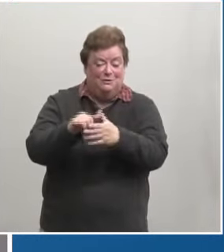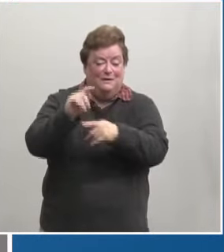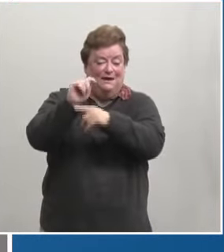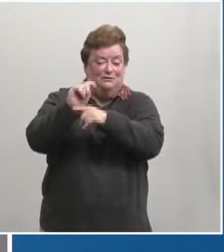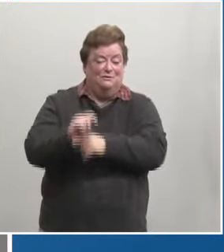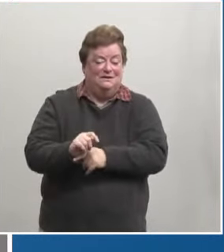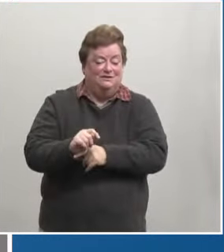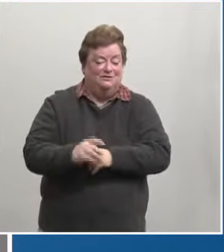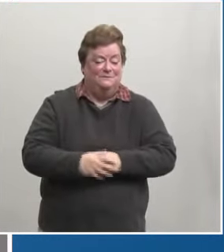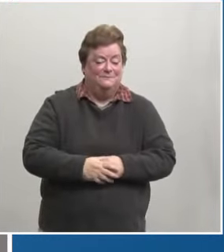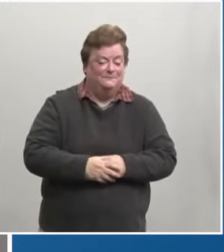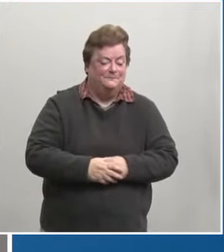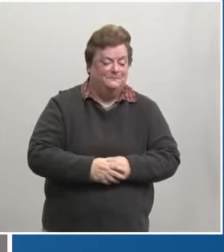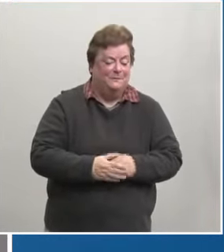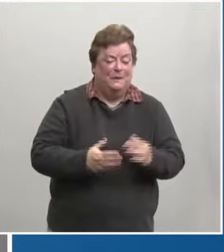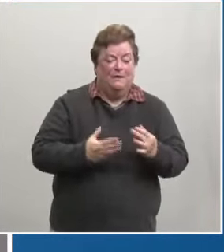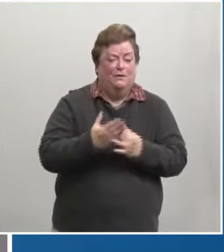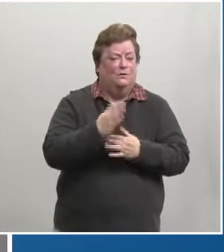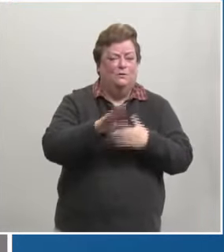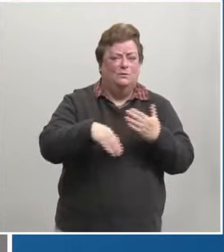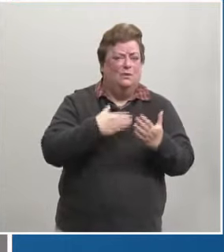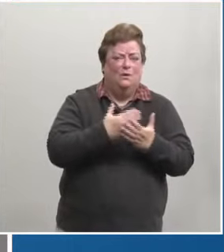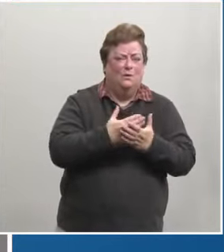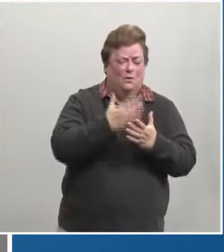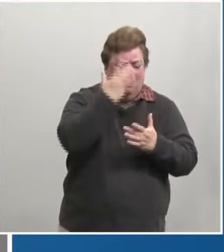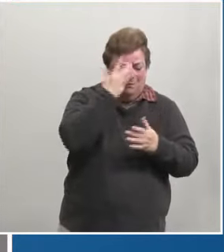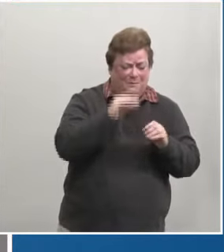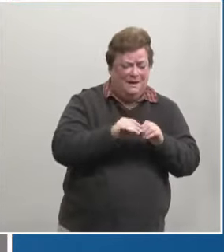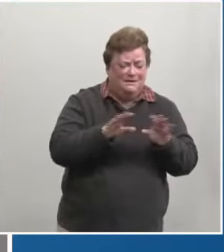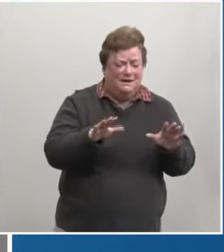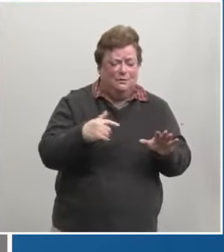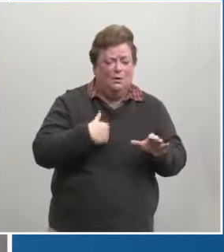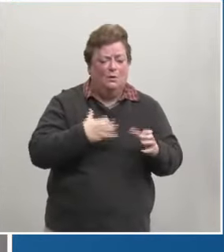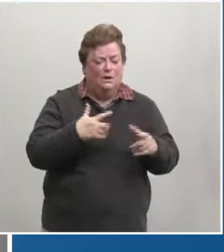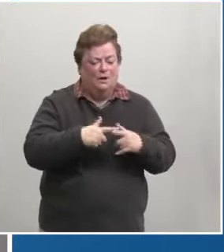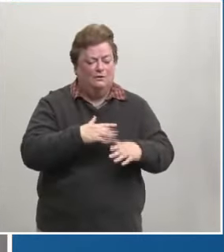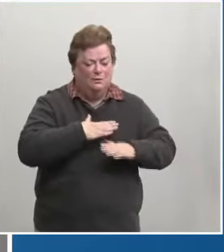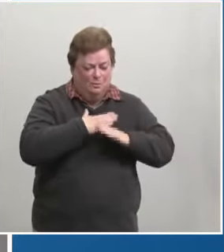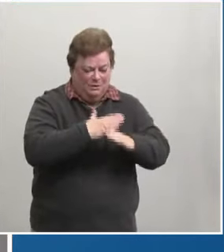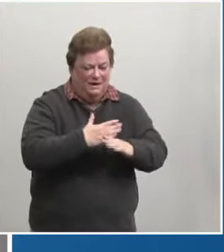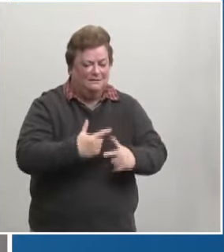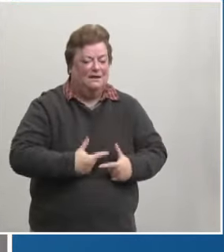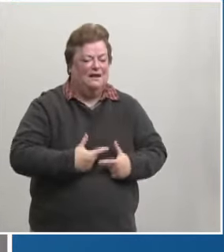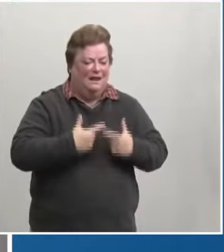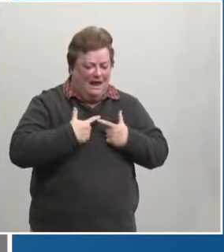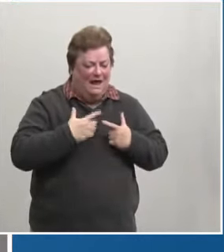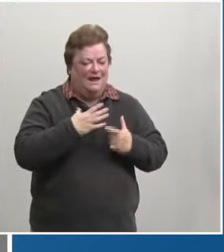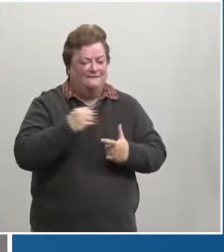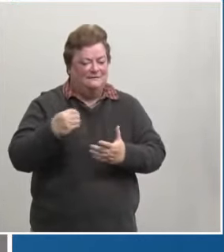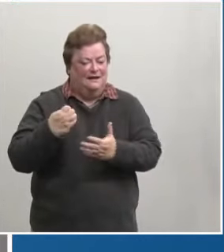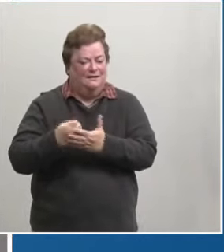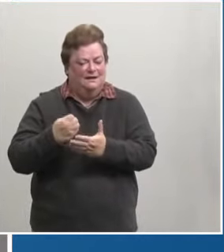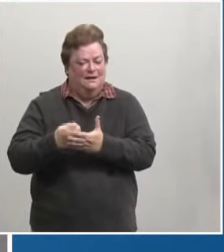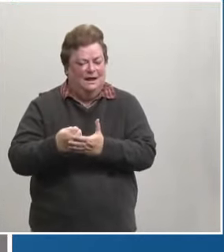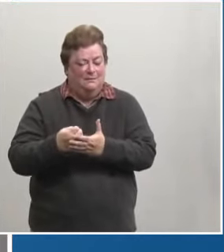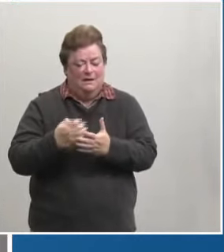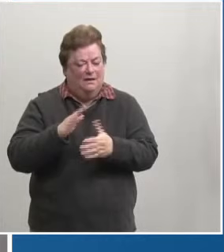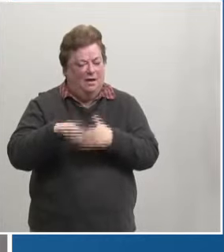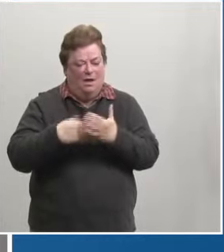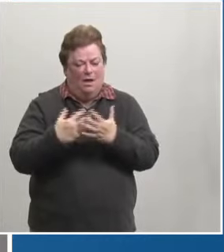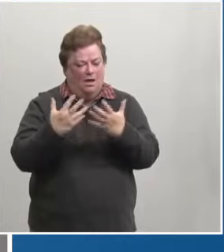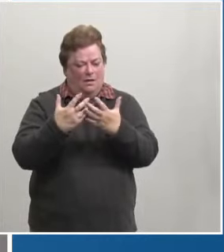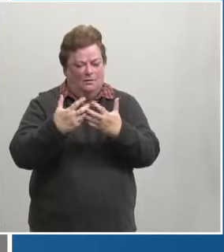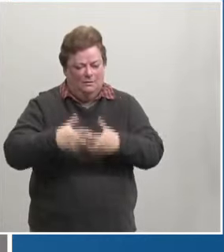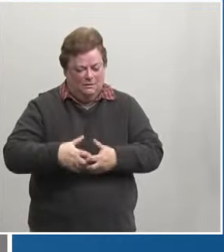Well, throughout this pandemic, we of course have been focused on protecting lives and livelihoods, and they're really intertwined. As long as we